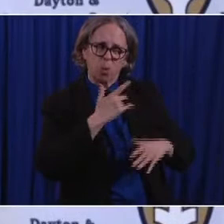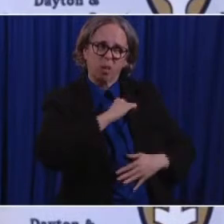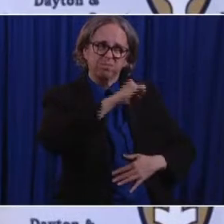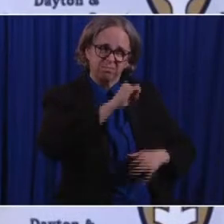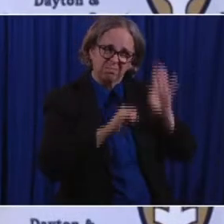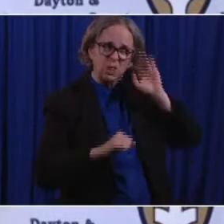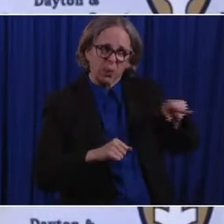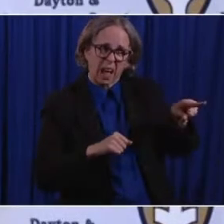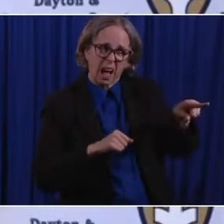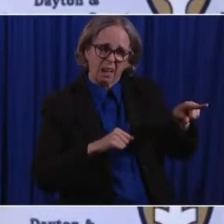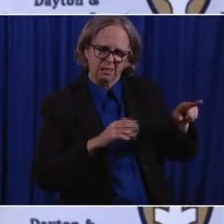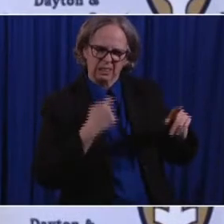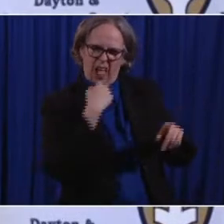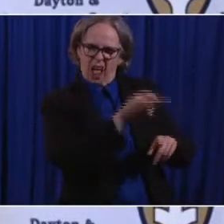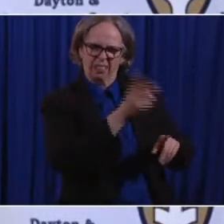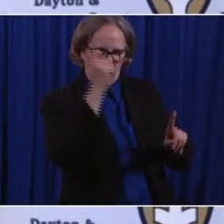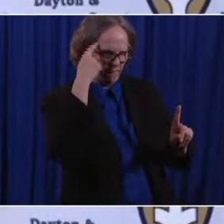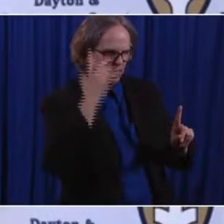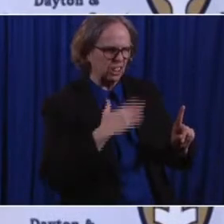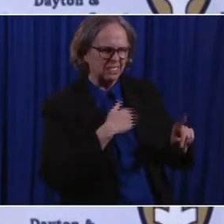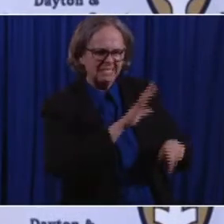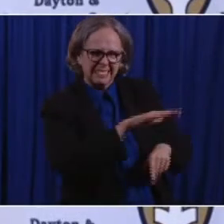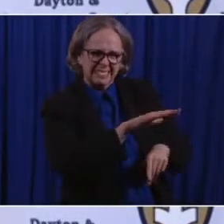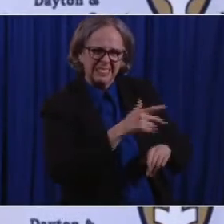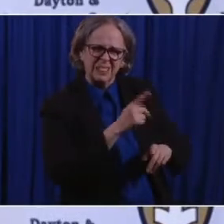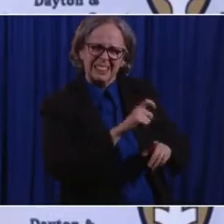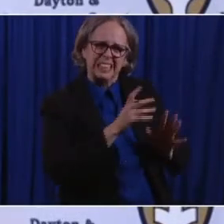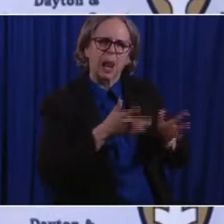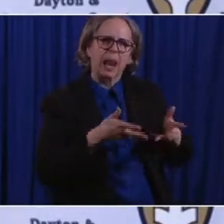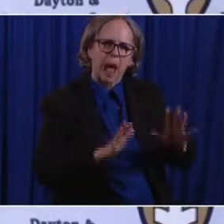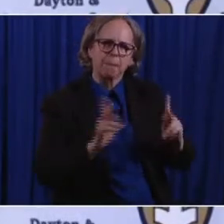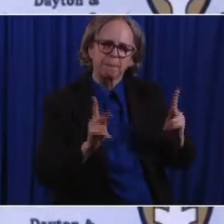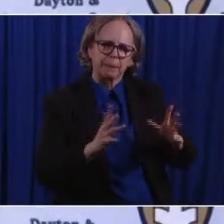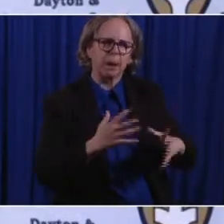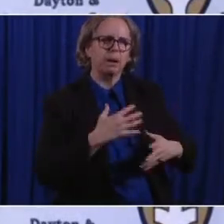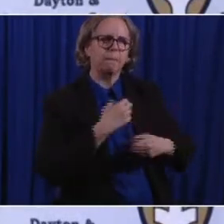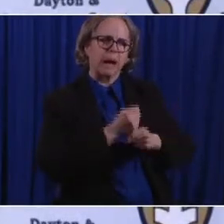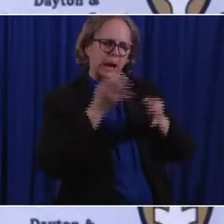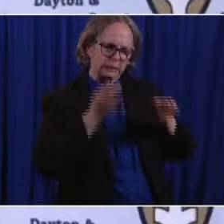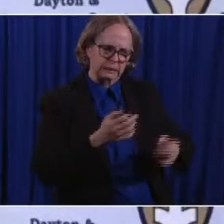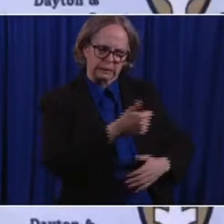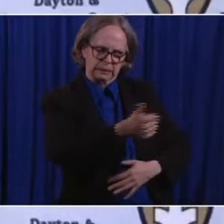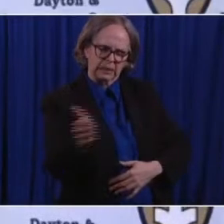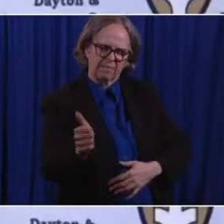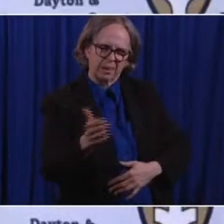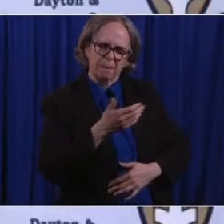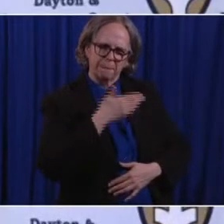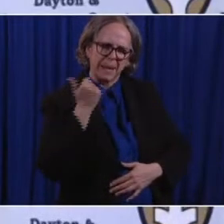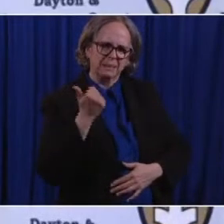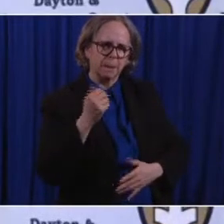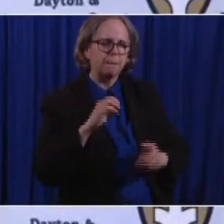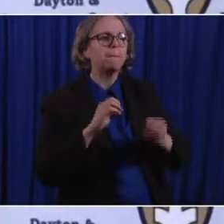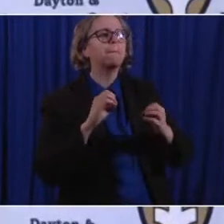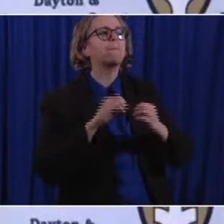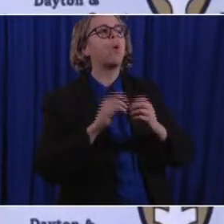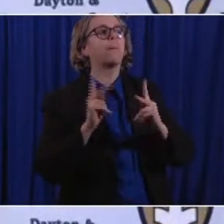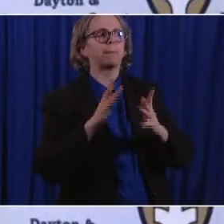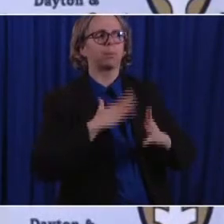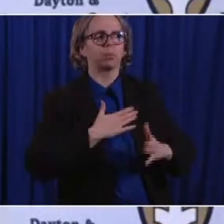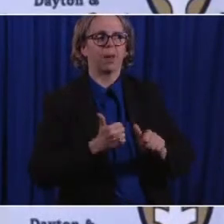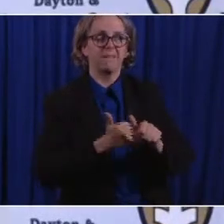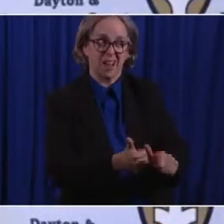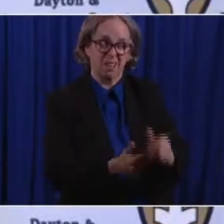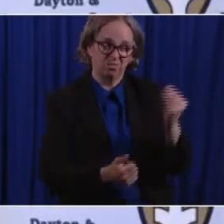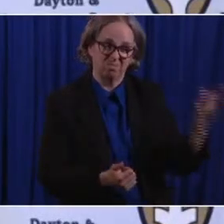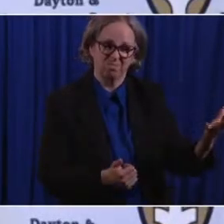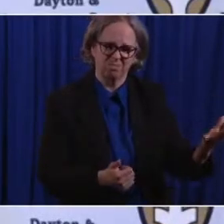You let us figure this out ourselves. You let us make our own decision, and you'll have more compliance. So, we're